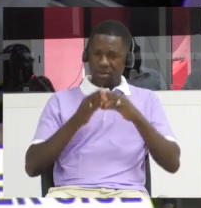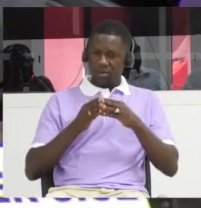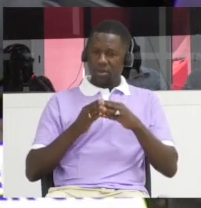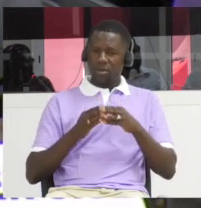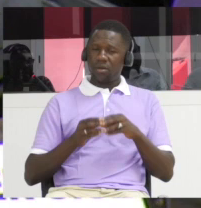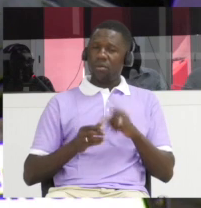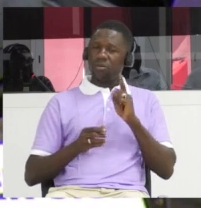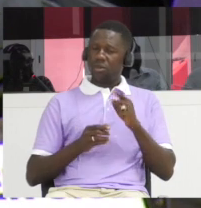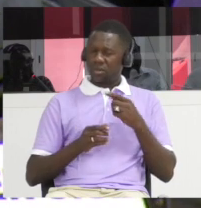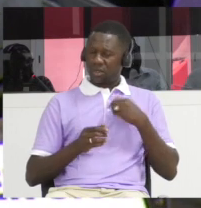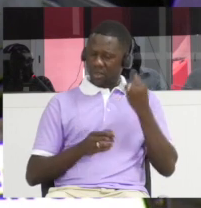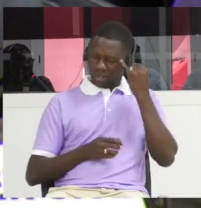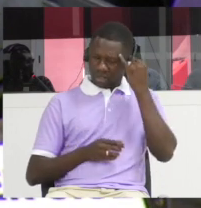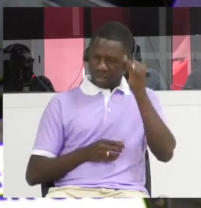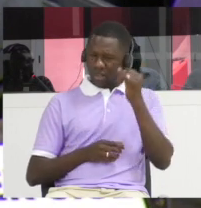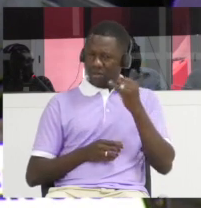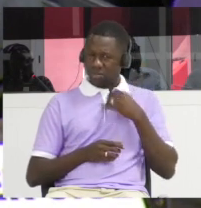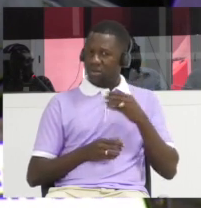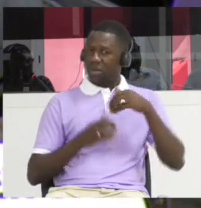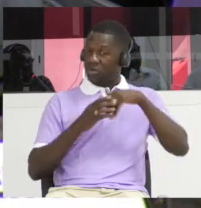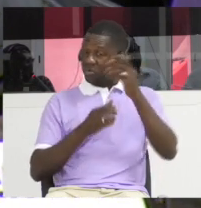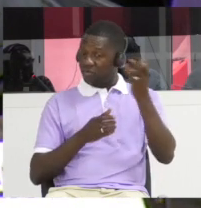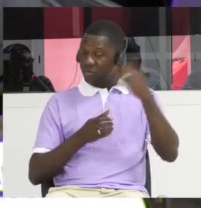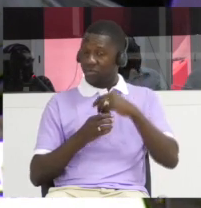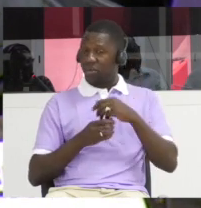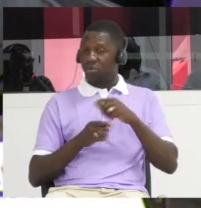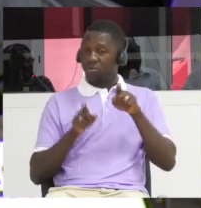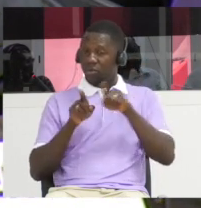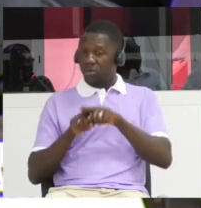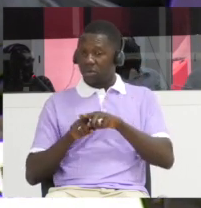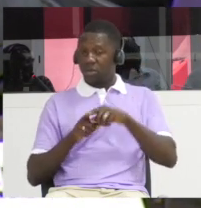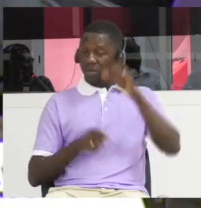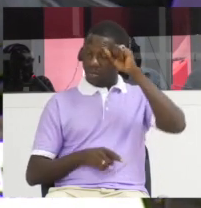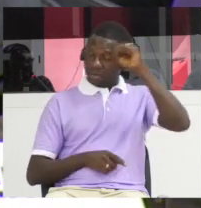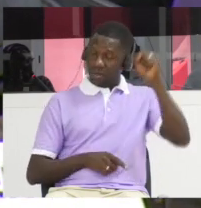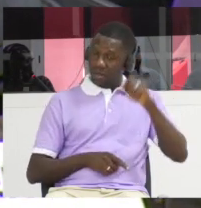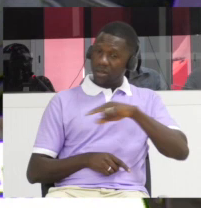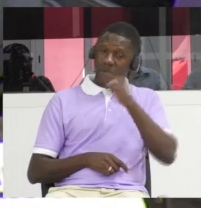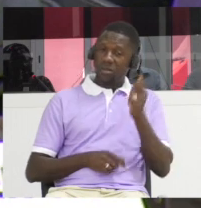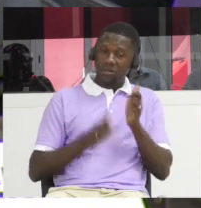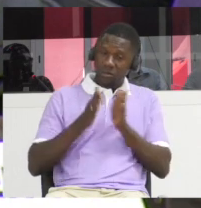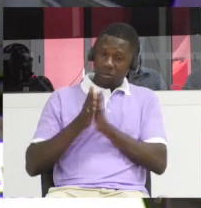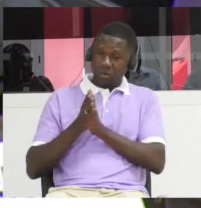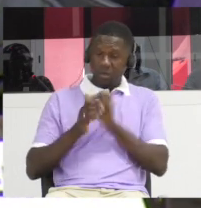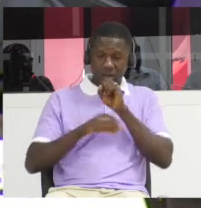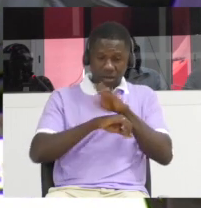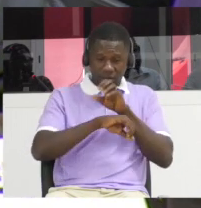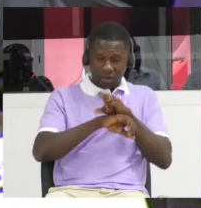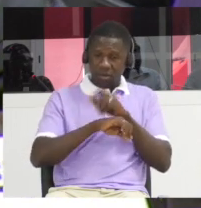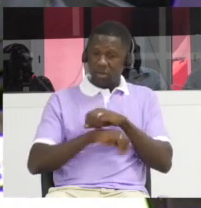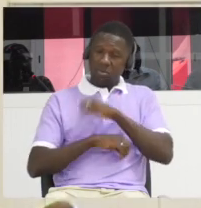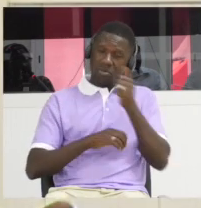from consultations between the president and his closest advisors and closest